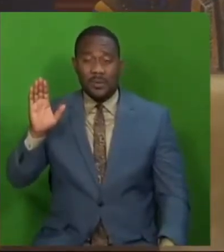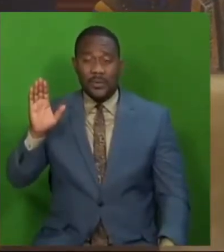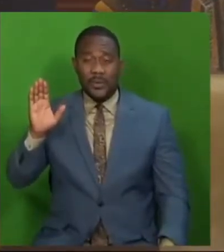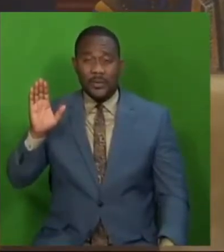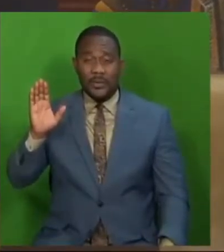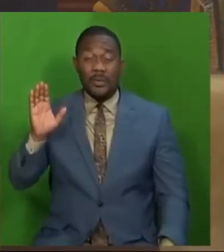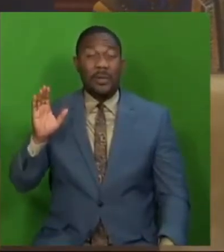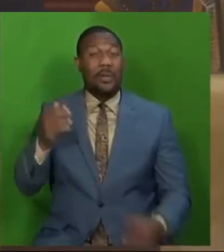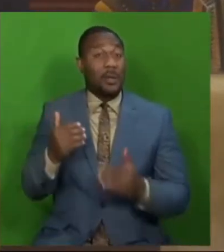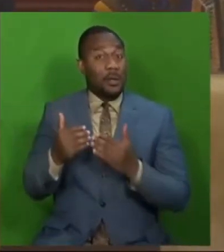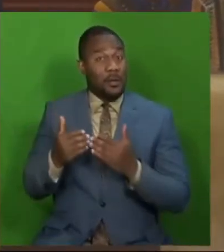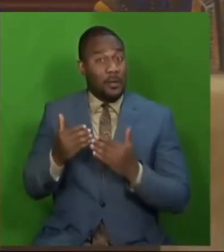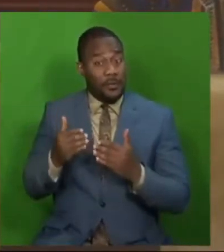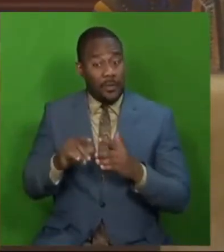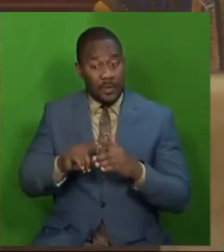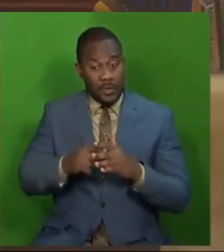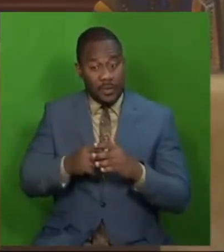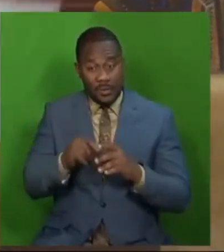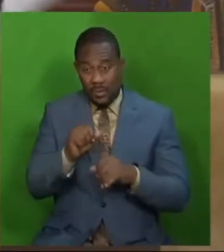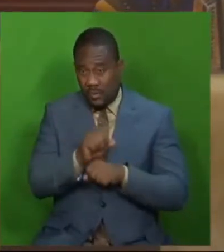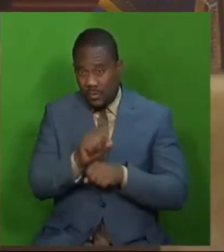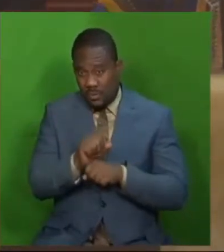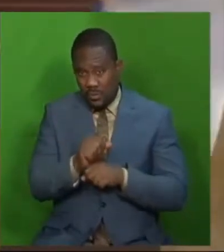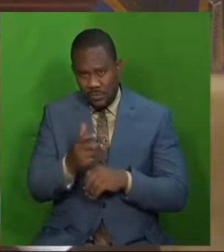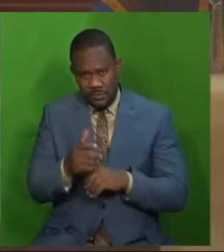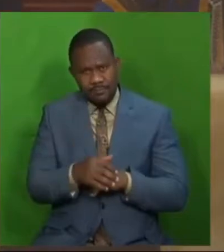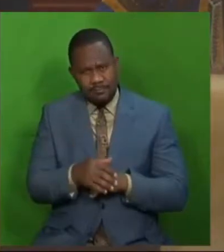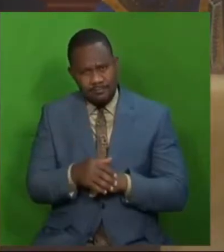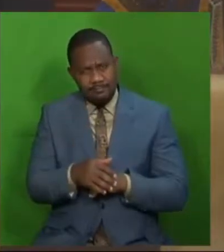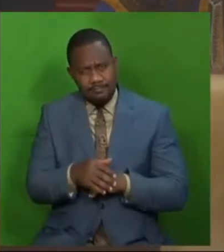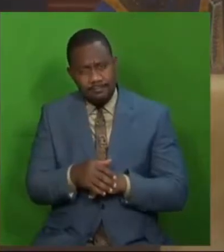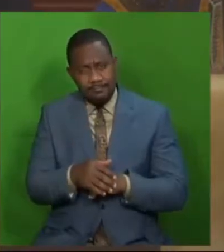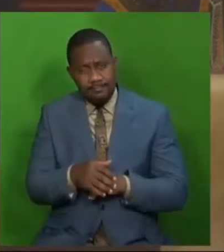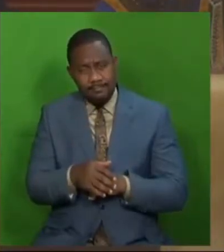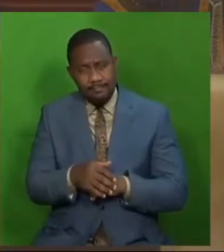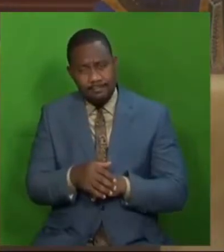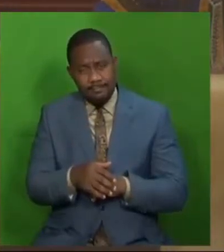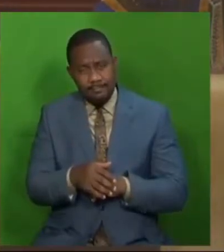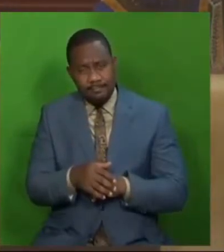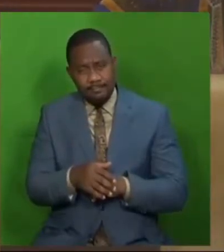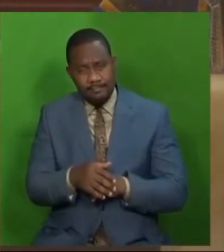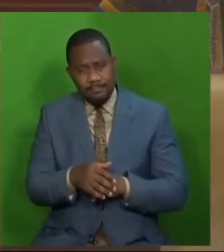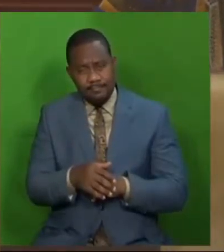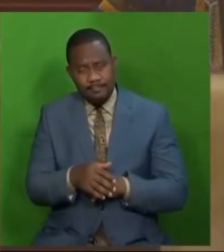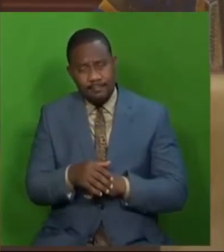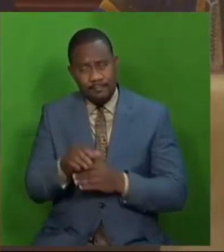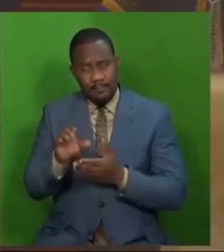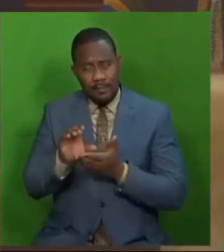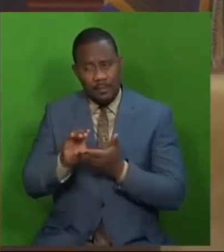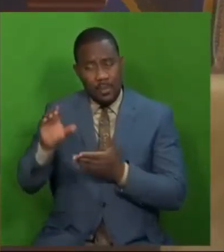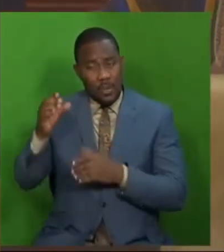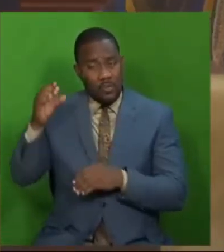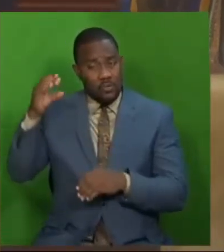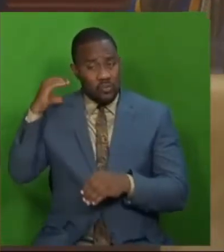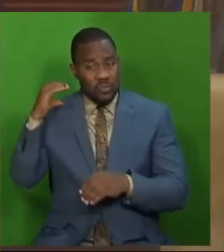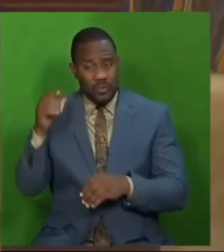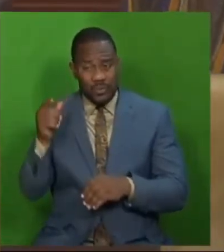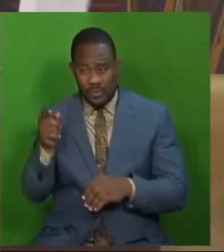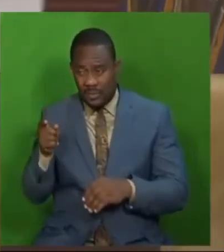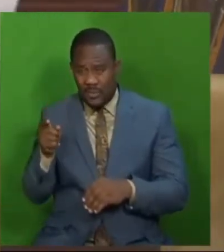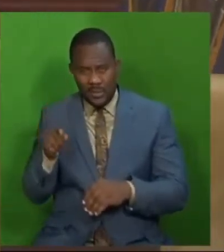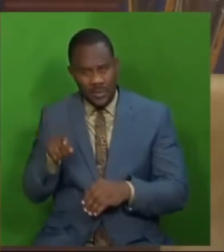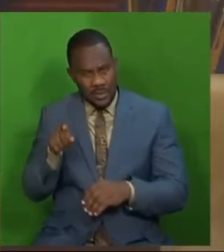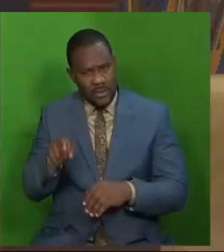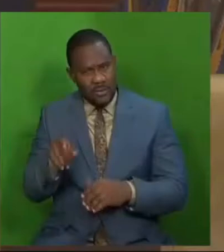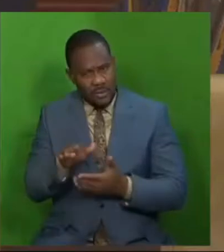office imposes a strict, immutable obligation on the president to be candid to